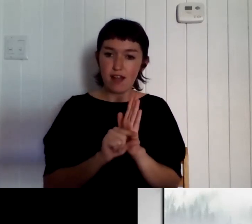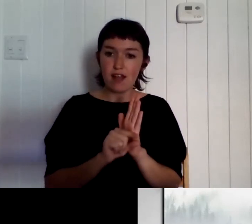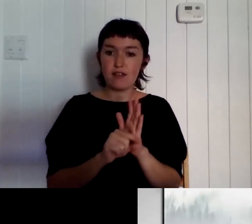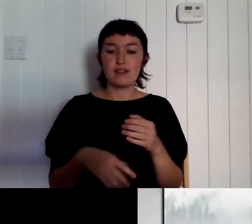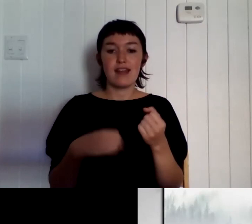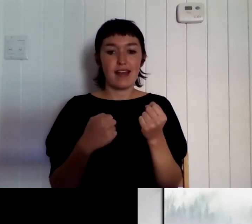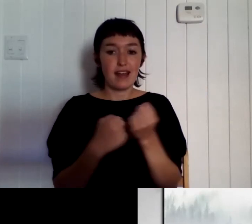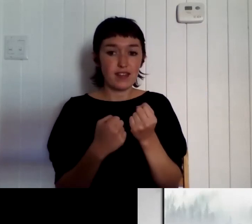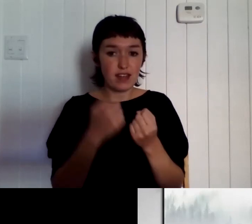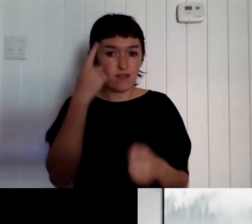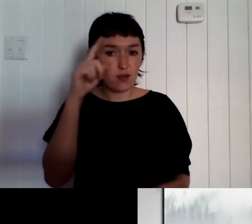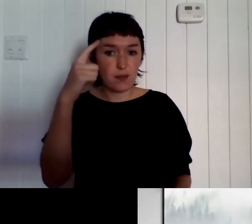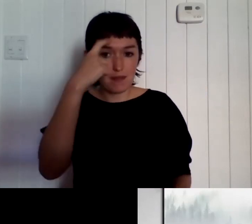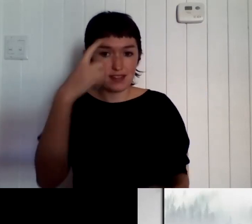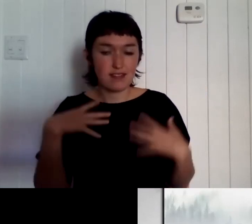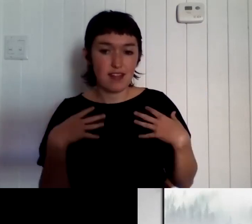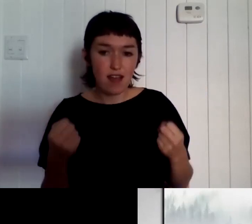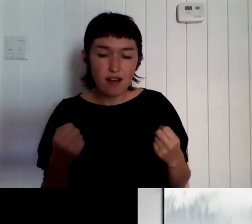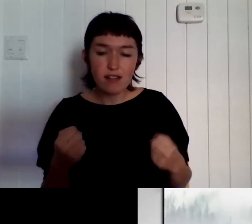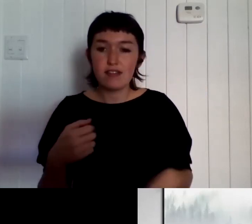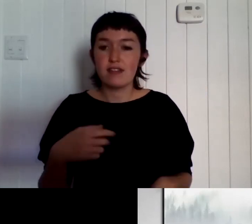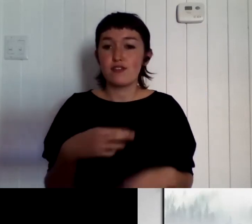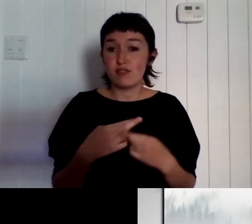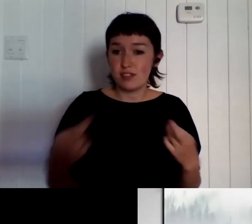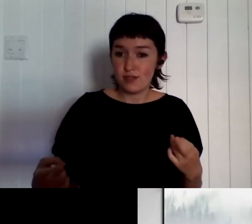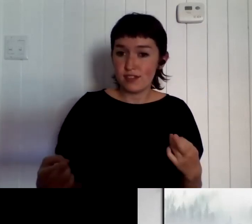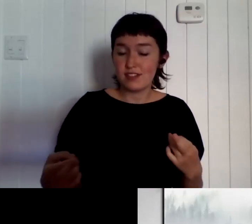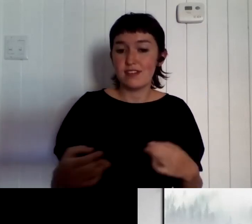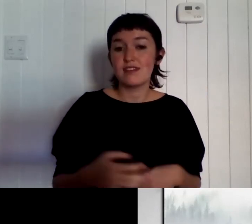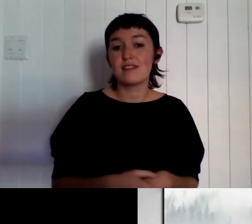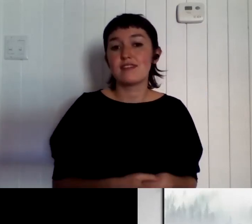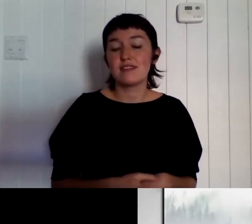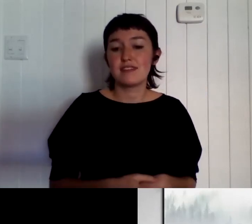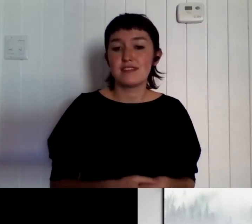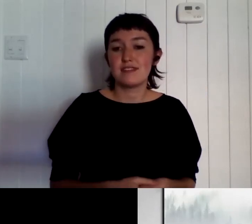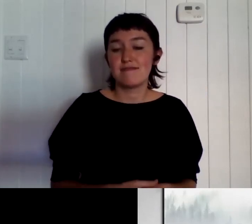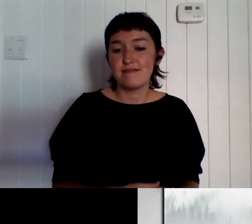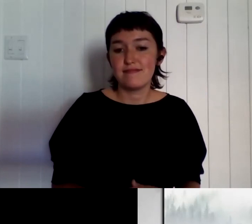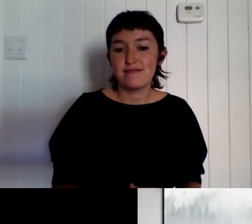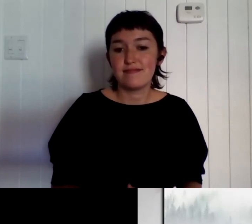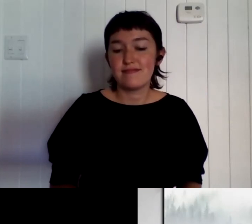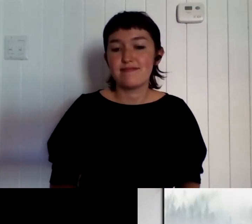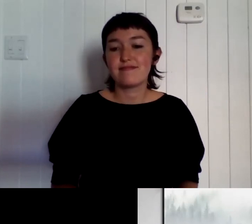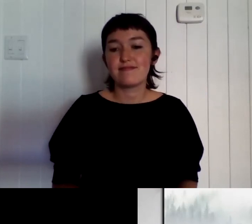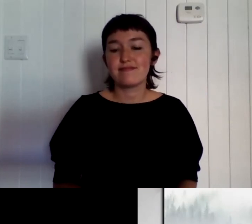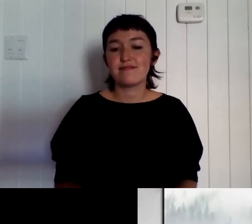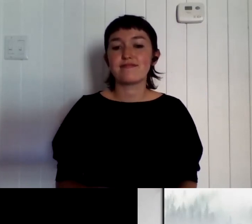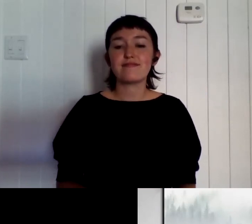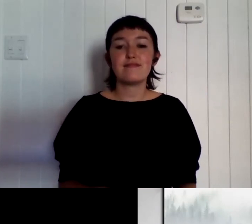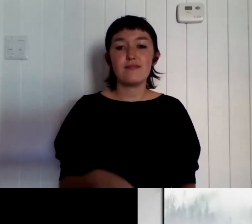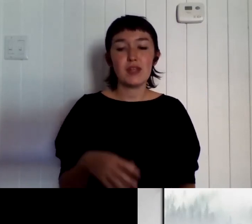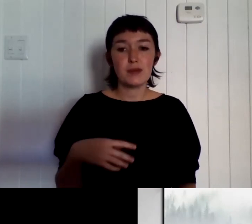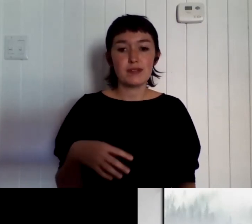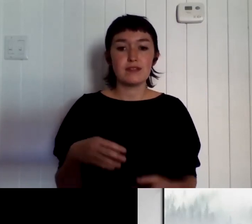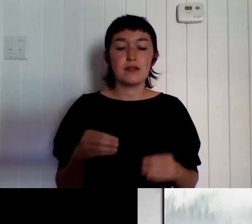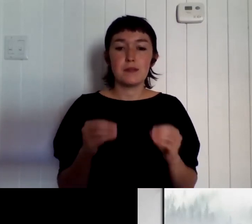for mental health and mental health resources. I think there is a lot more awareness and understanding